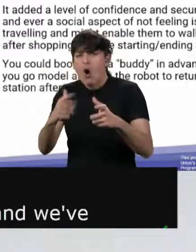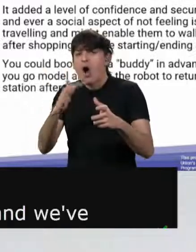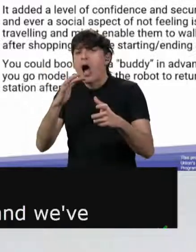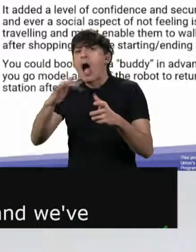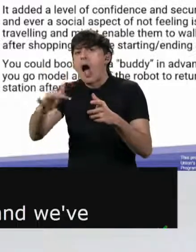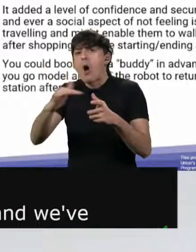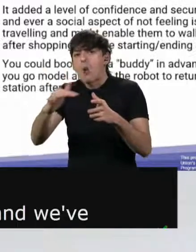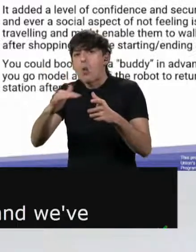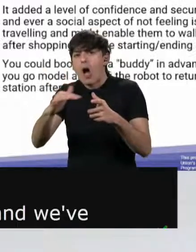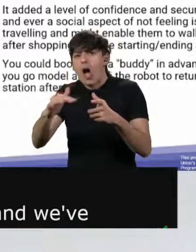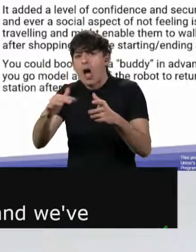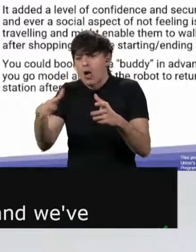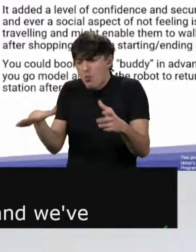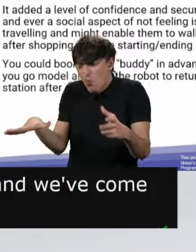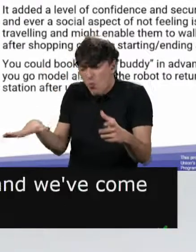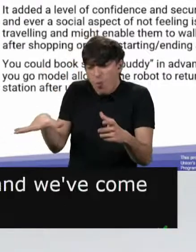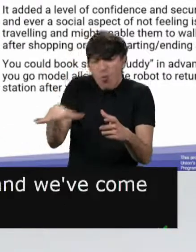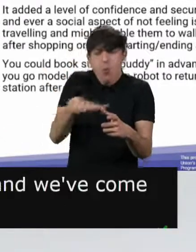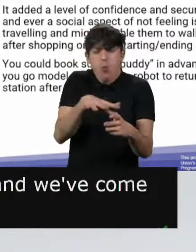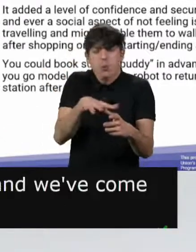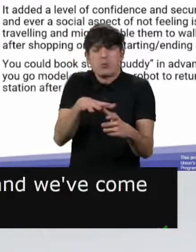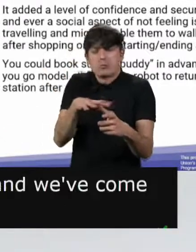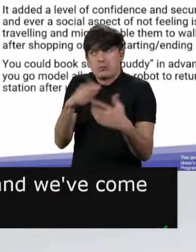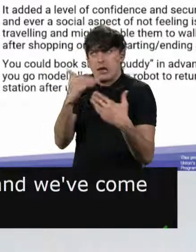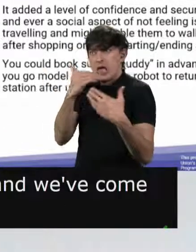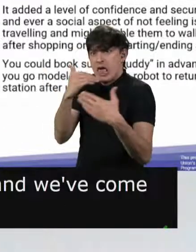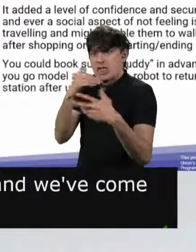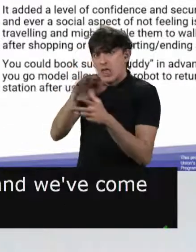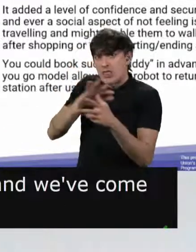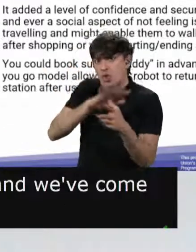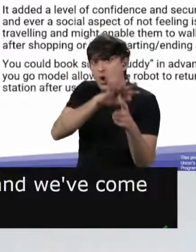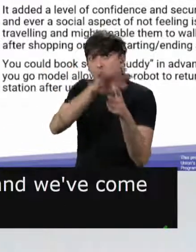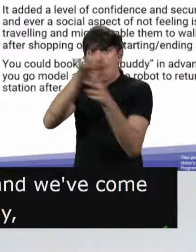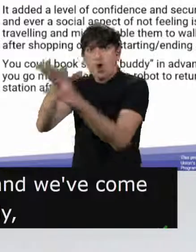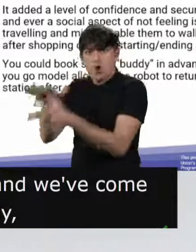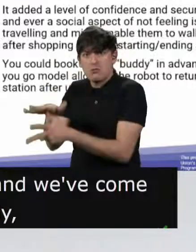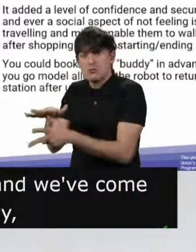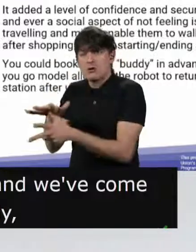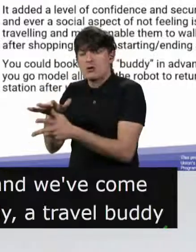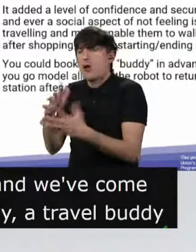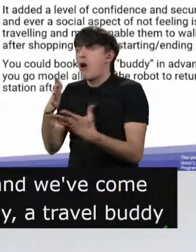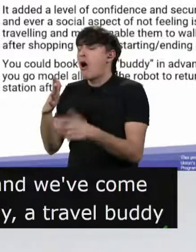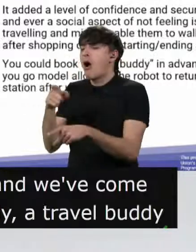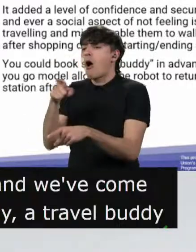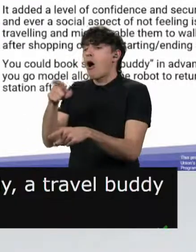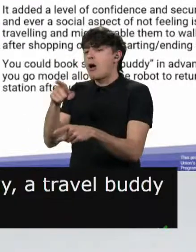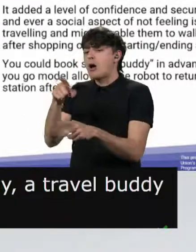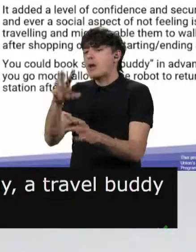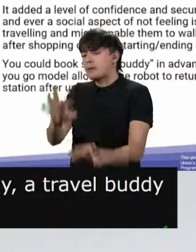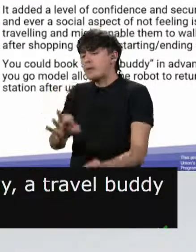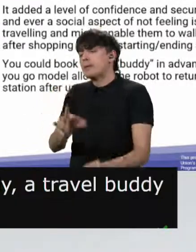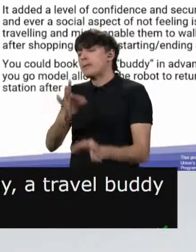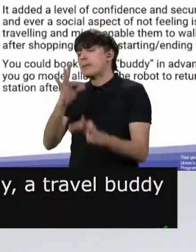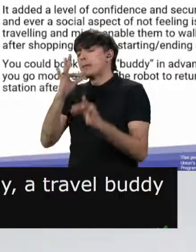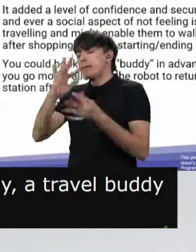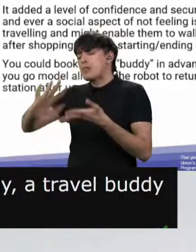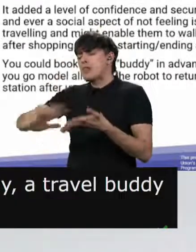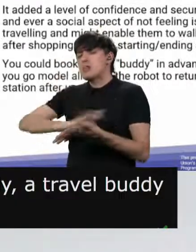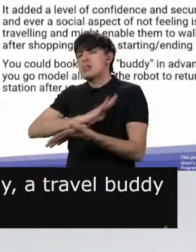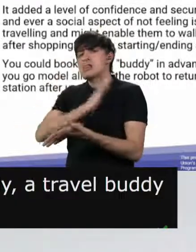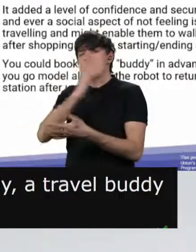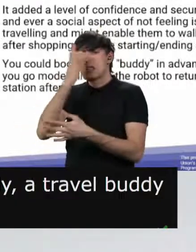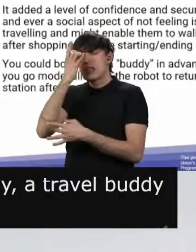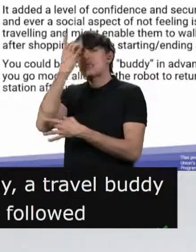assistive buddy. A travel buddy robot was a concept of a robotic device that followed the